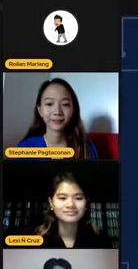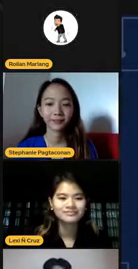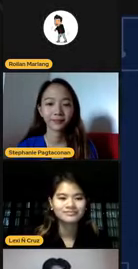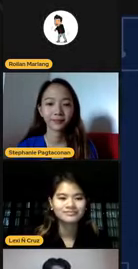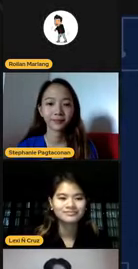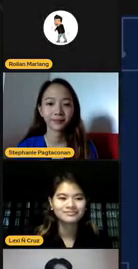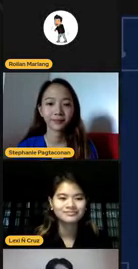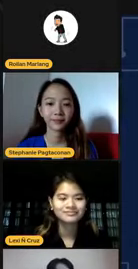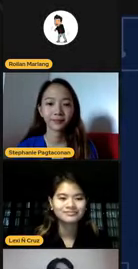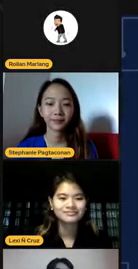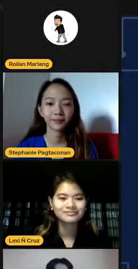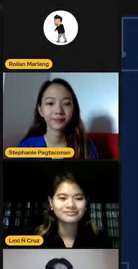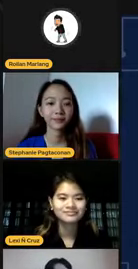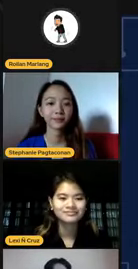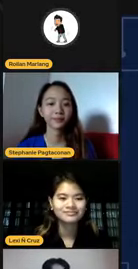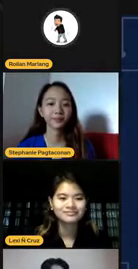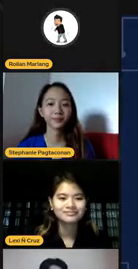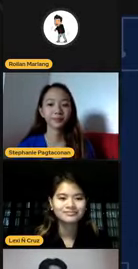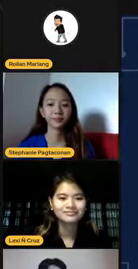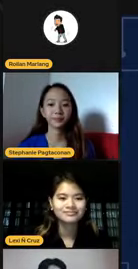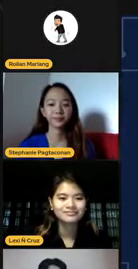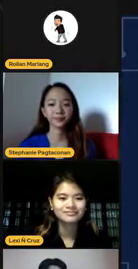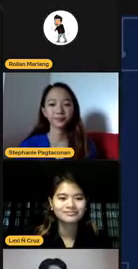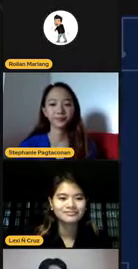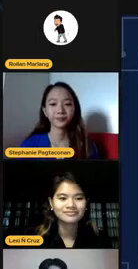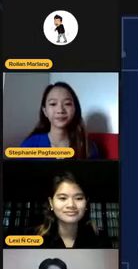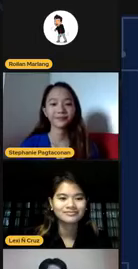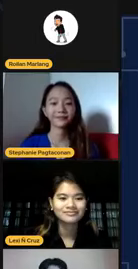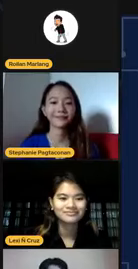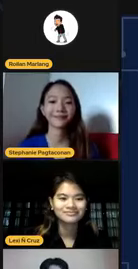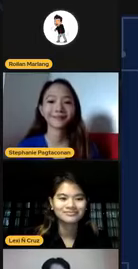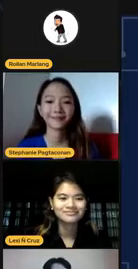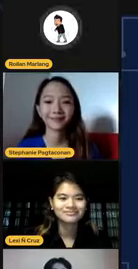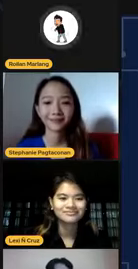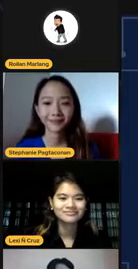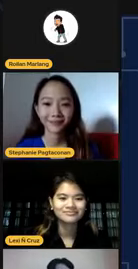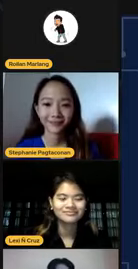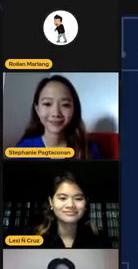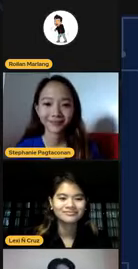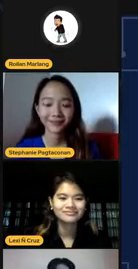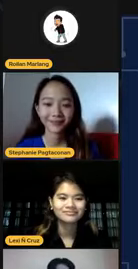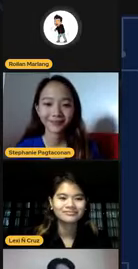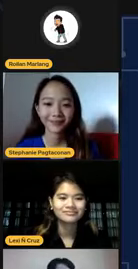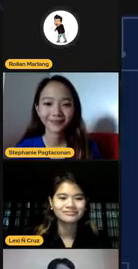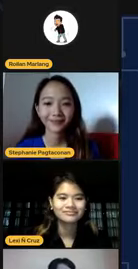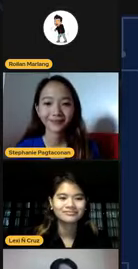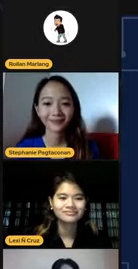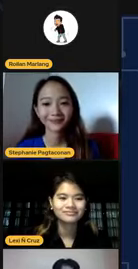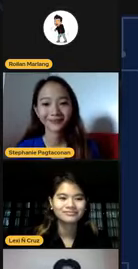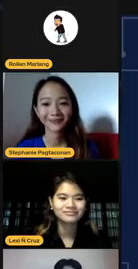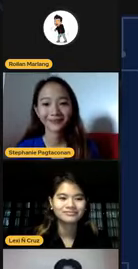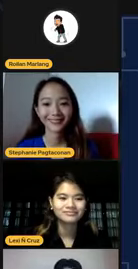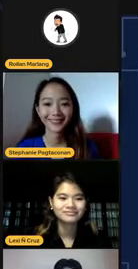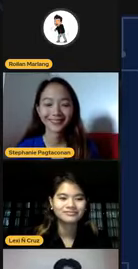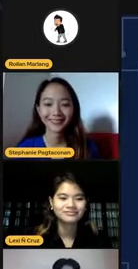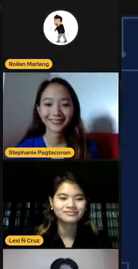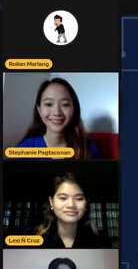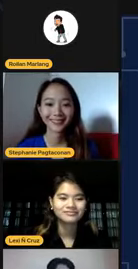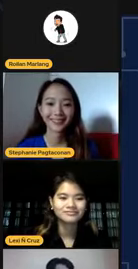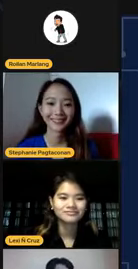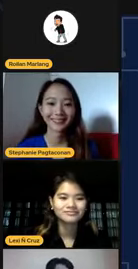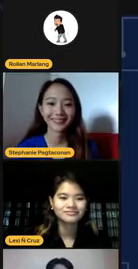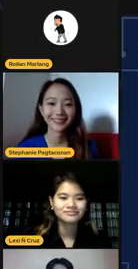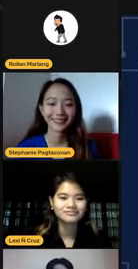the same. I hope you enjoy these people, their speeches, their thoughts, and this whole